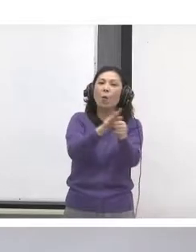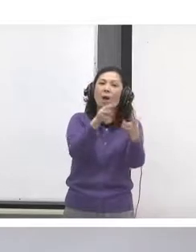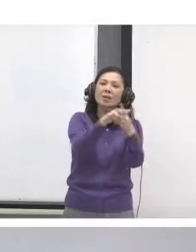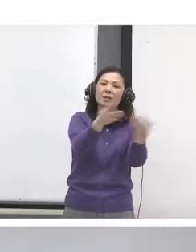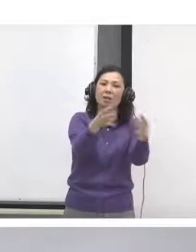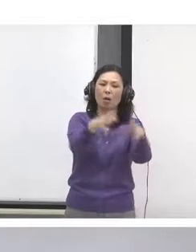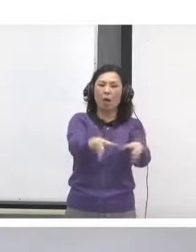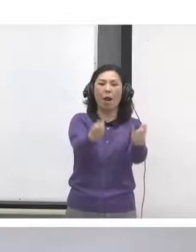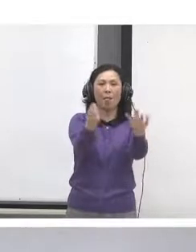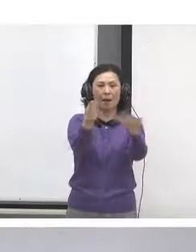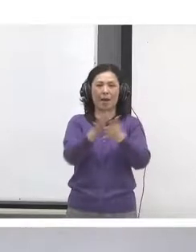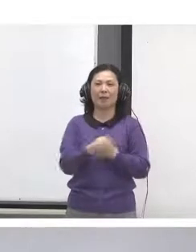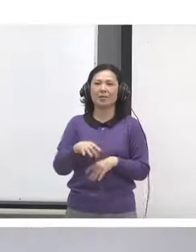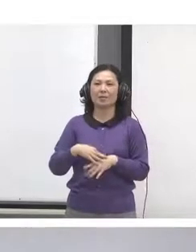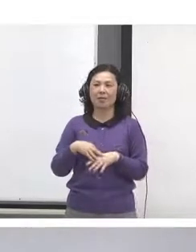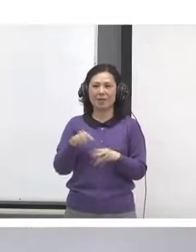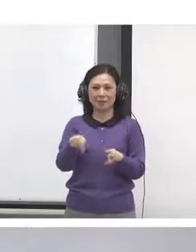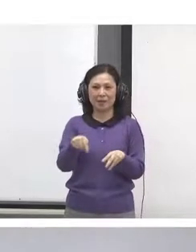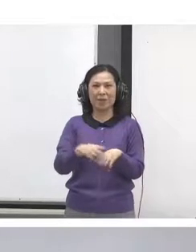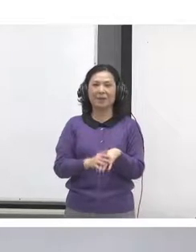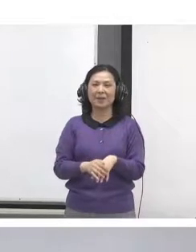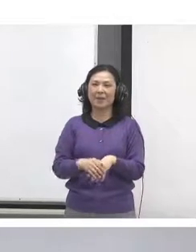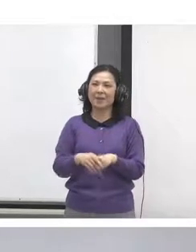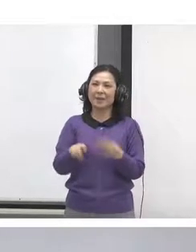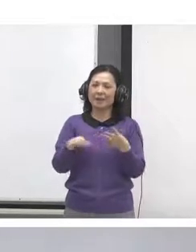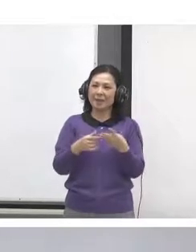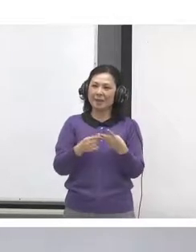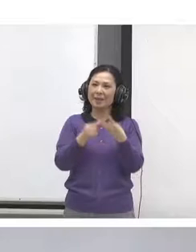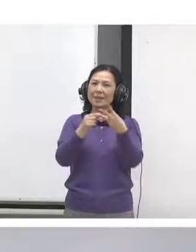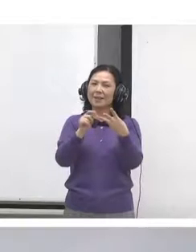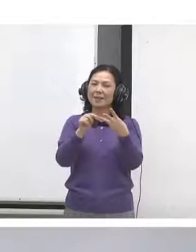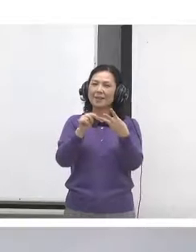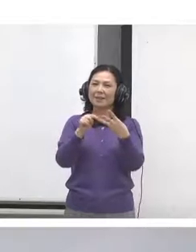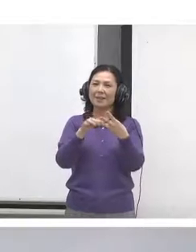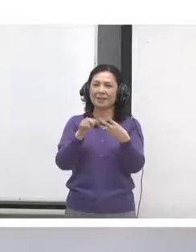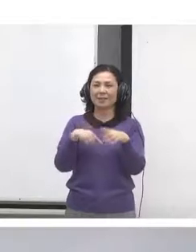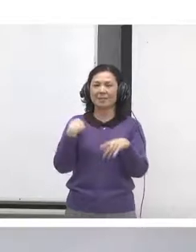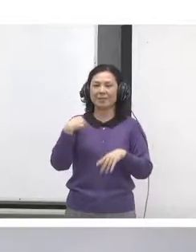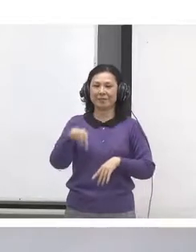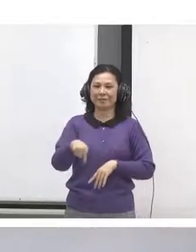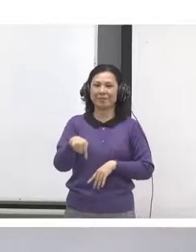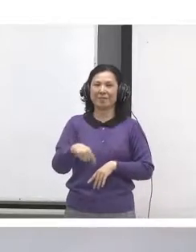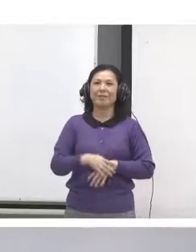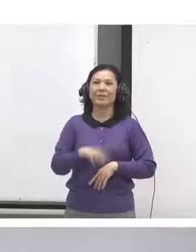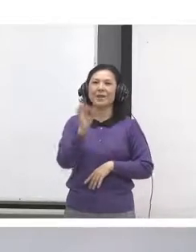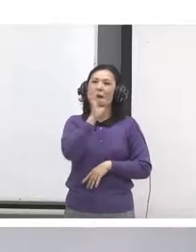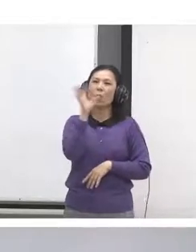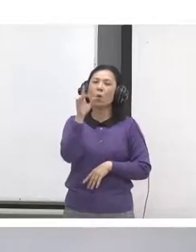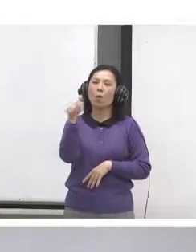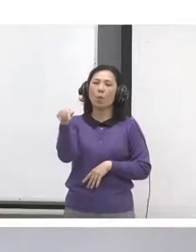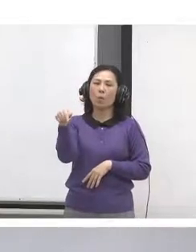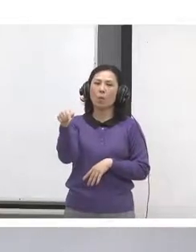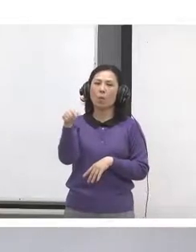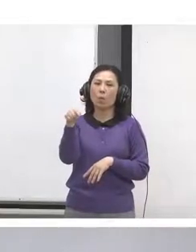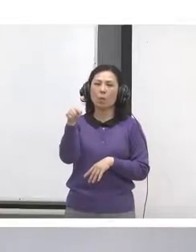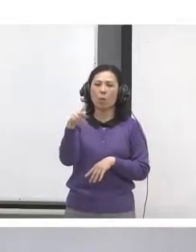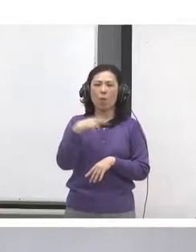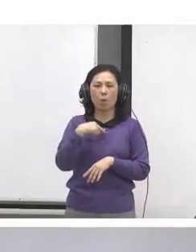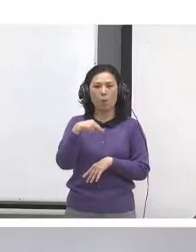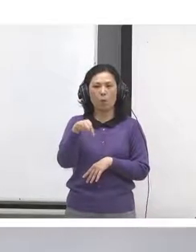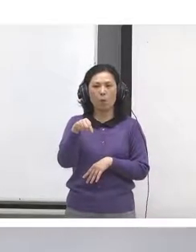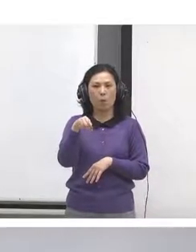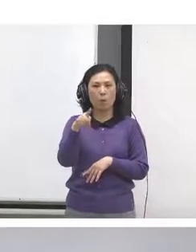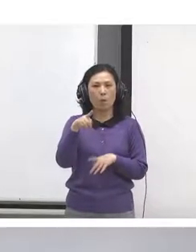and hack in Tainan. 2 days ago in Wuying. So we want to have